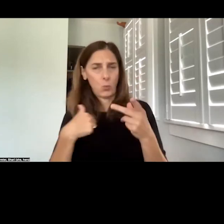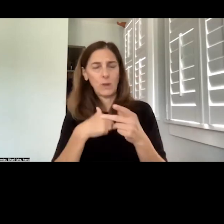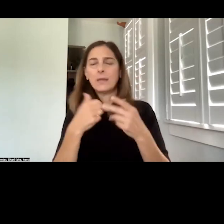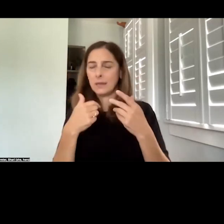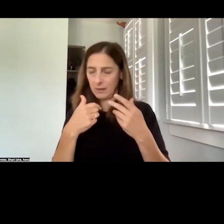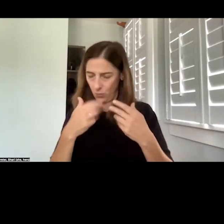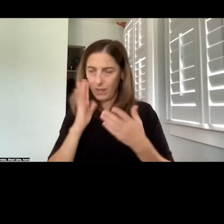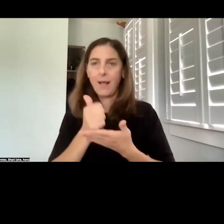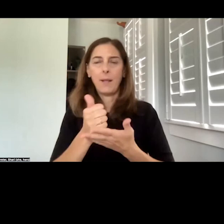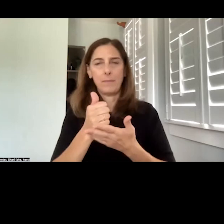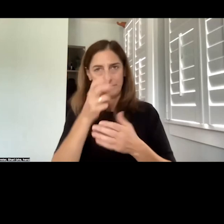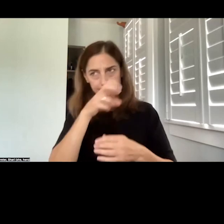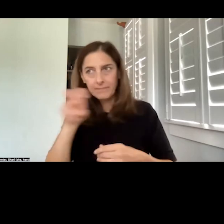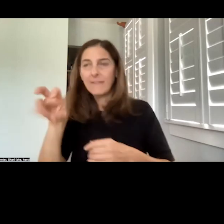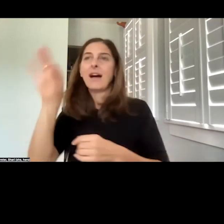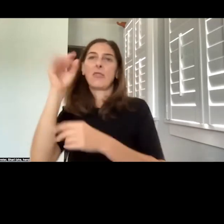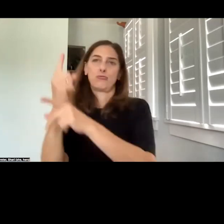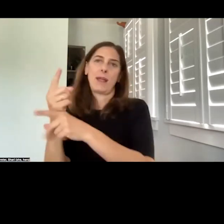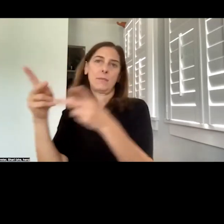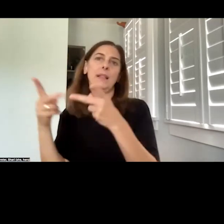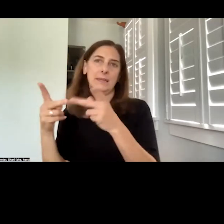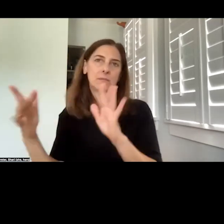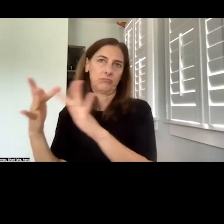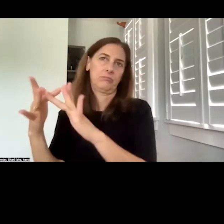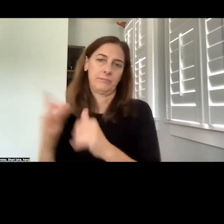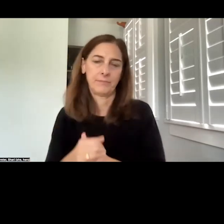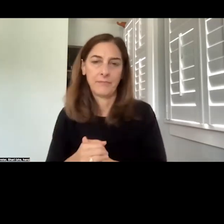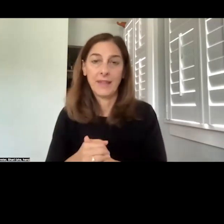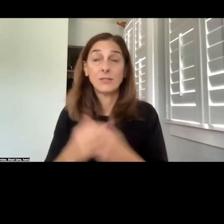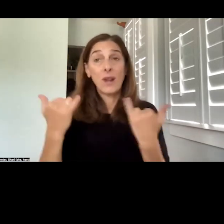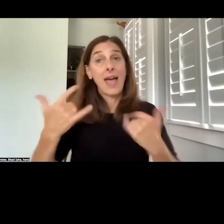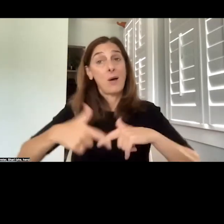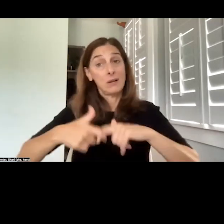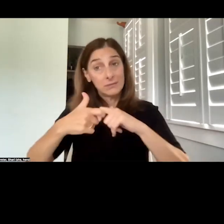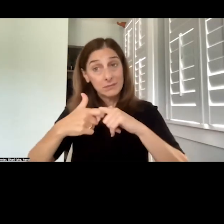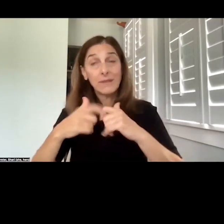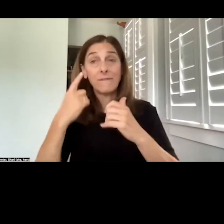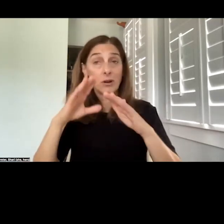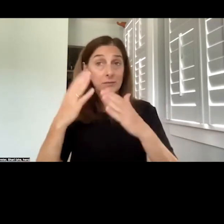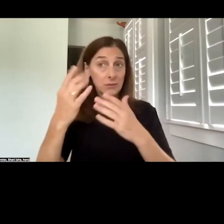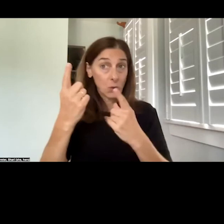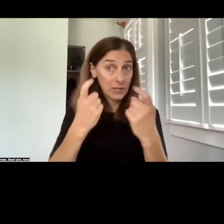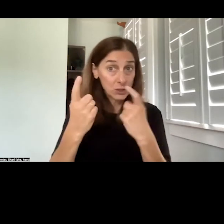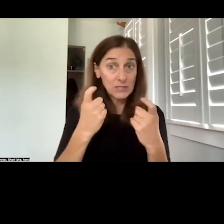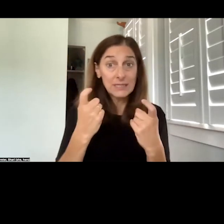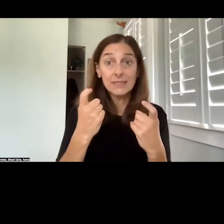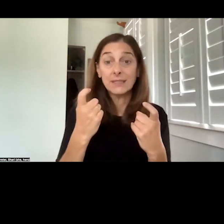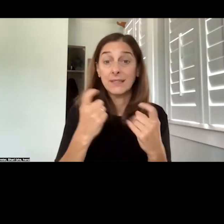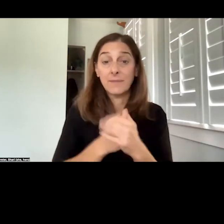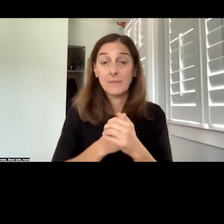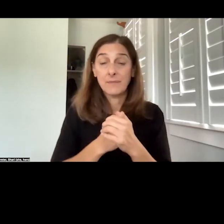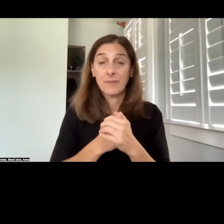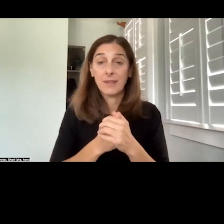try to make sure we get the questions that we got answered from